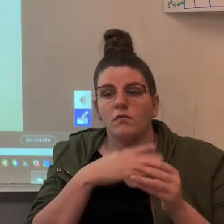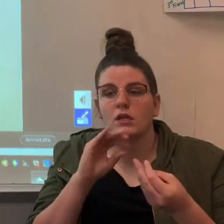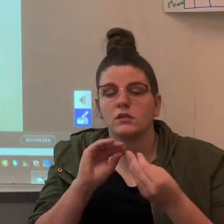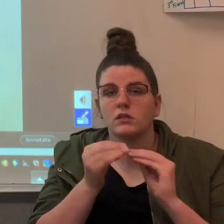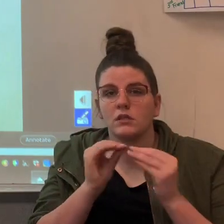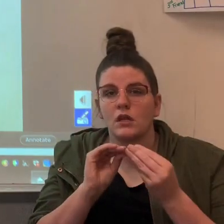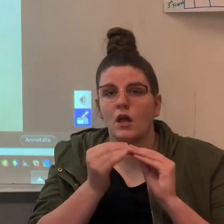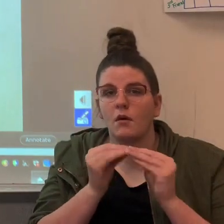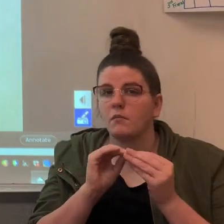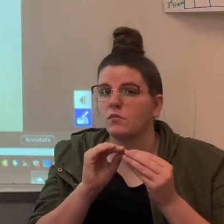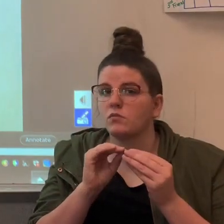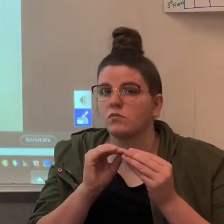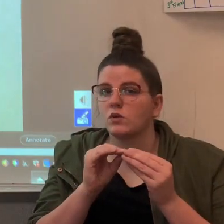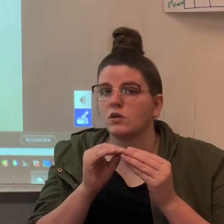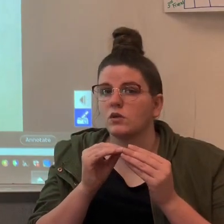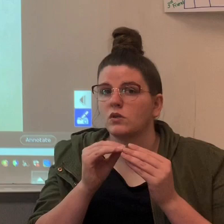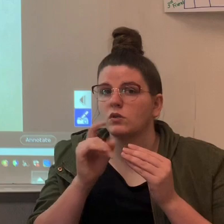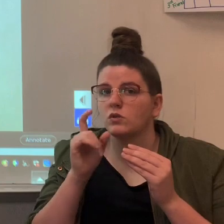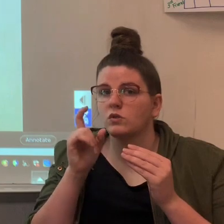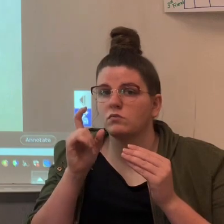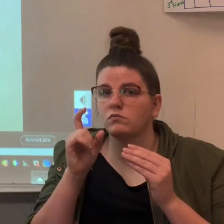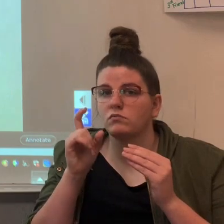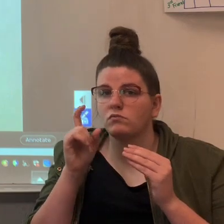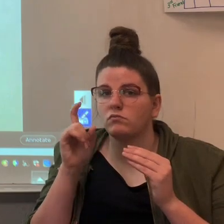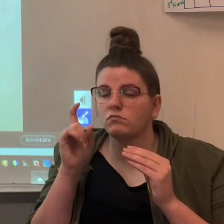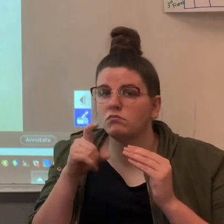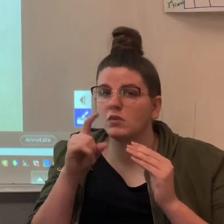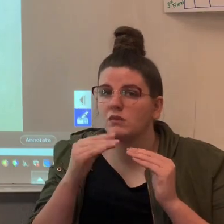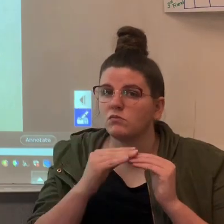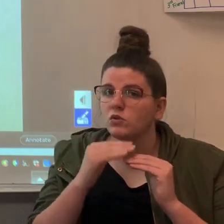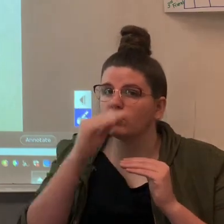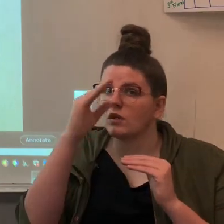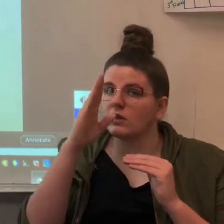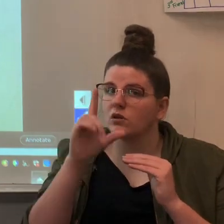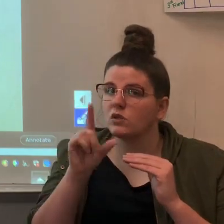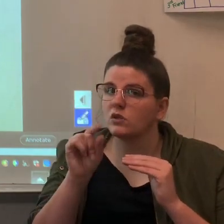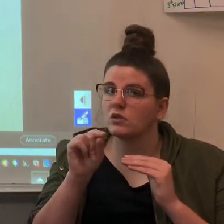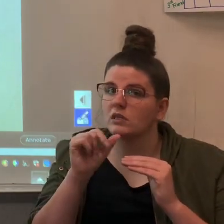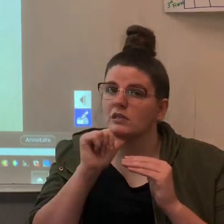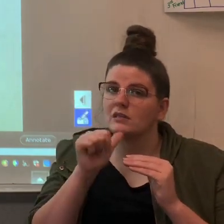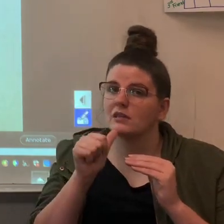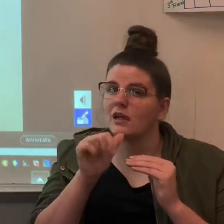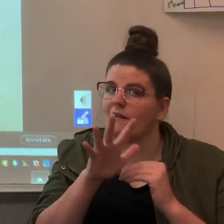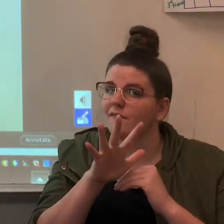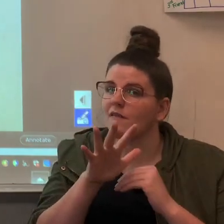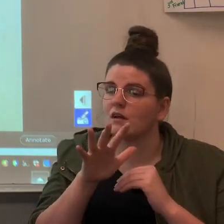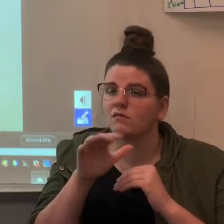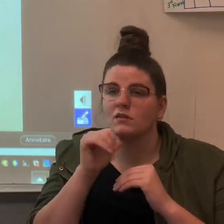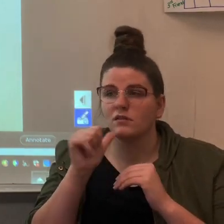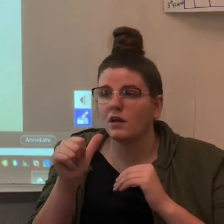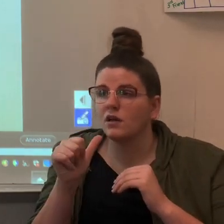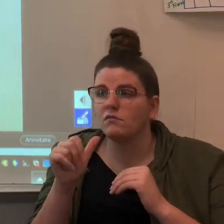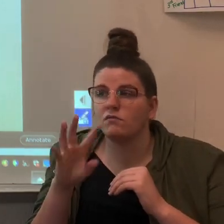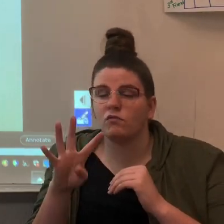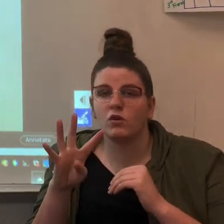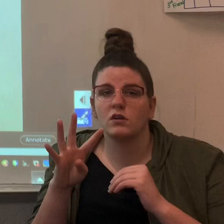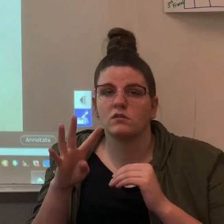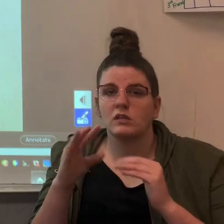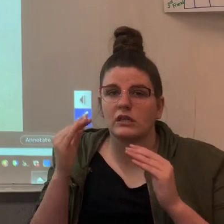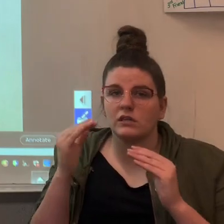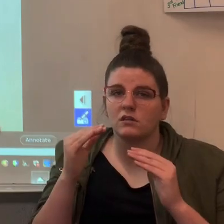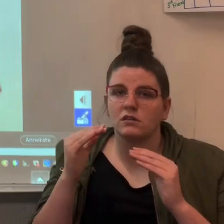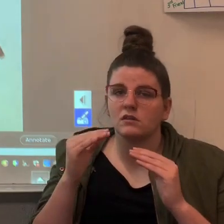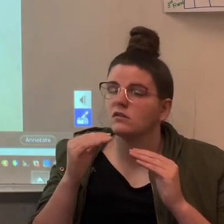number has to be greater than 20, because there's more. It's not just a 5 and it's not just a 4. There's a fraction. So it had to be greater